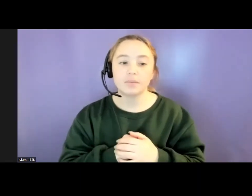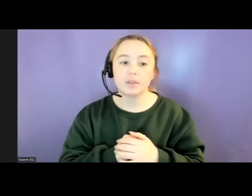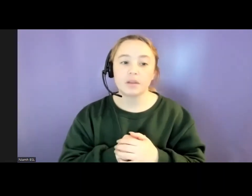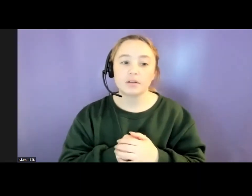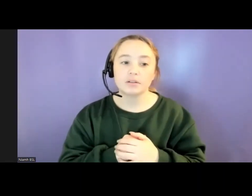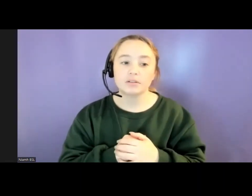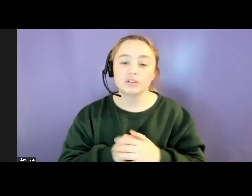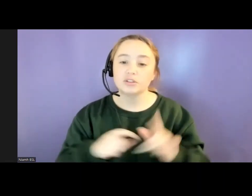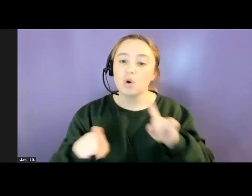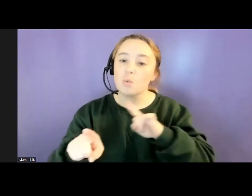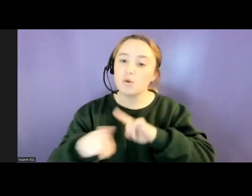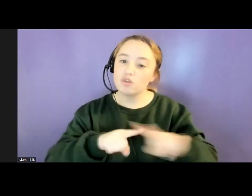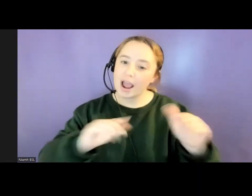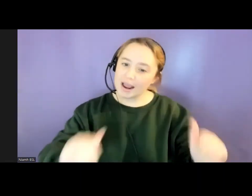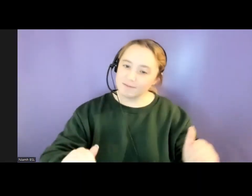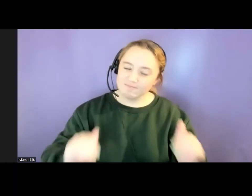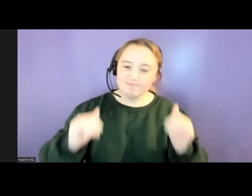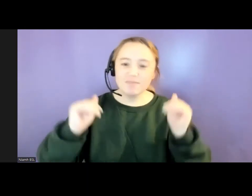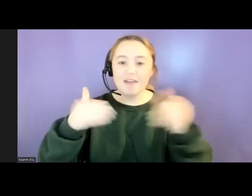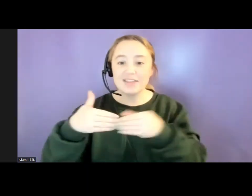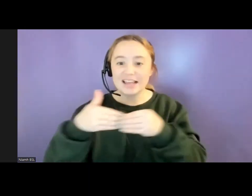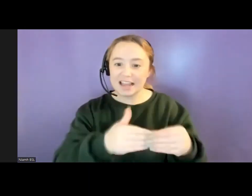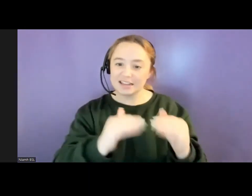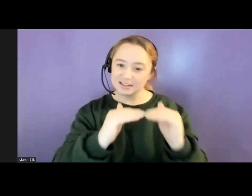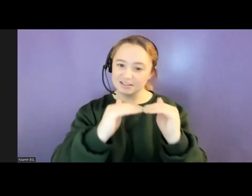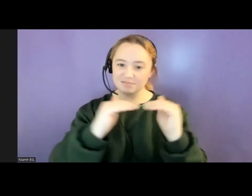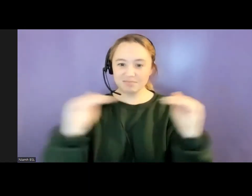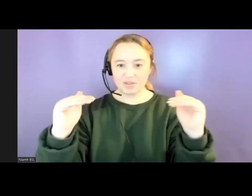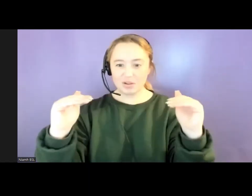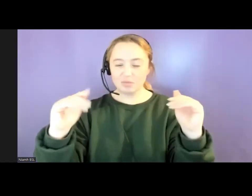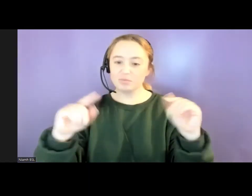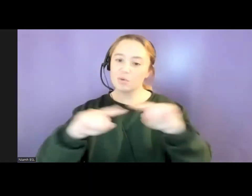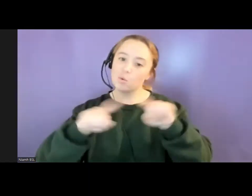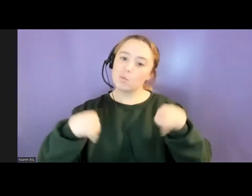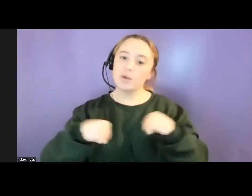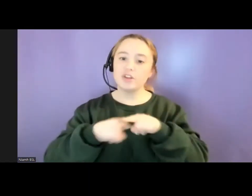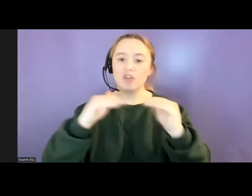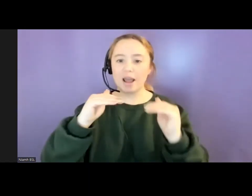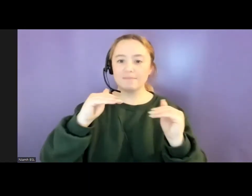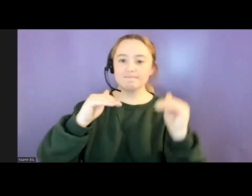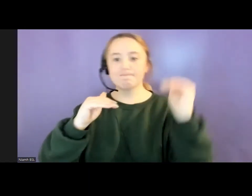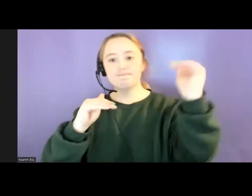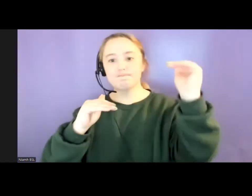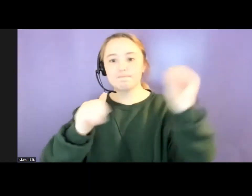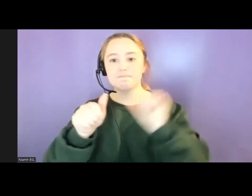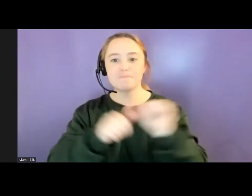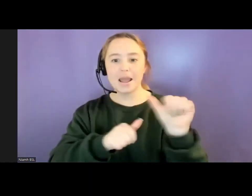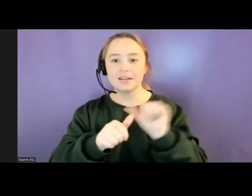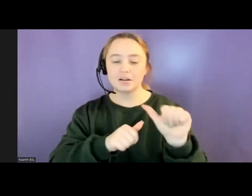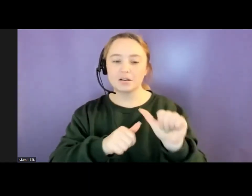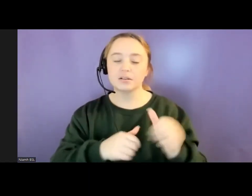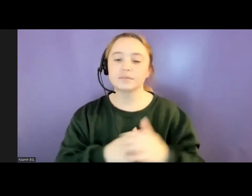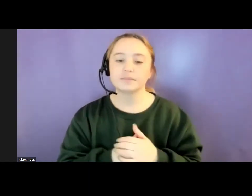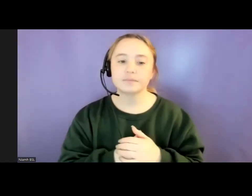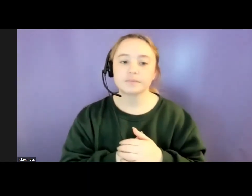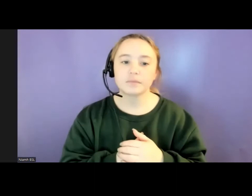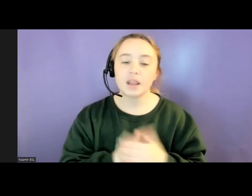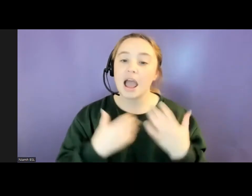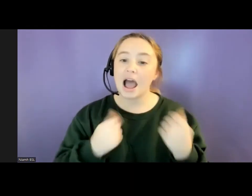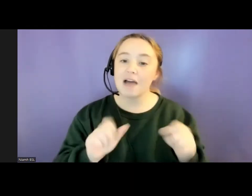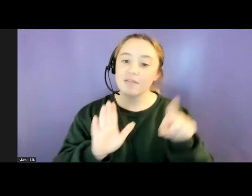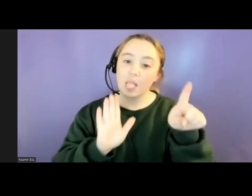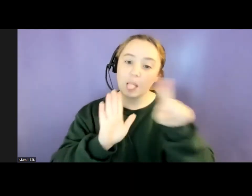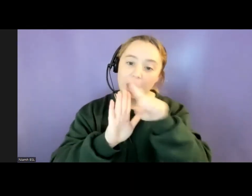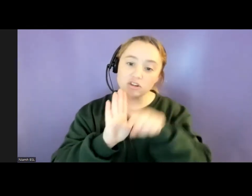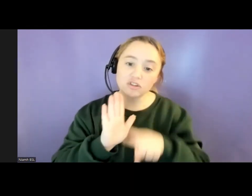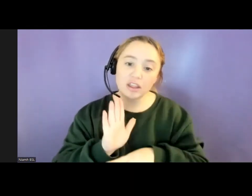excel beyond the kind of guidance that is in place. So we have legislation that we need to adhere